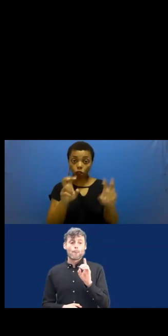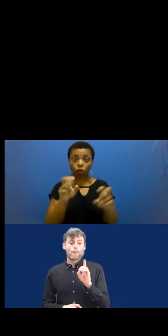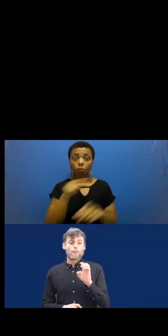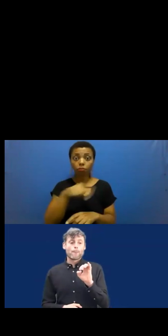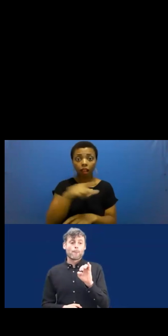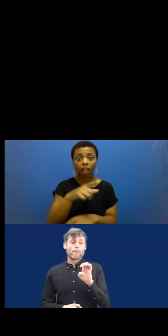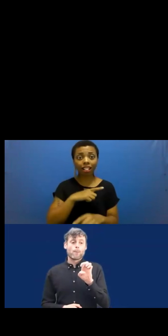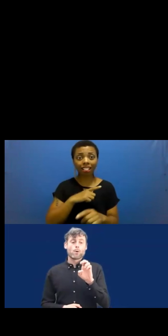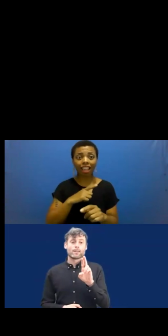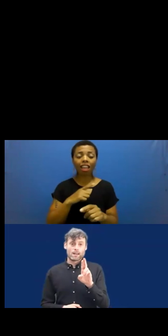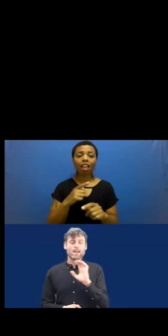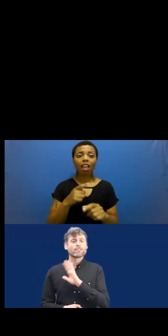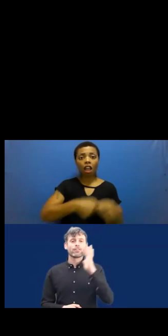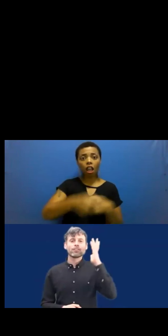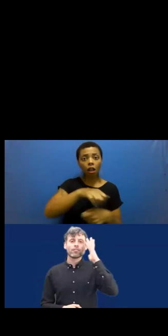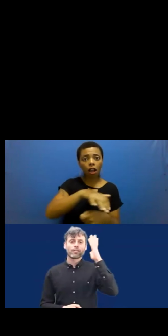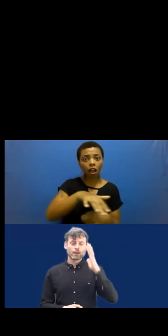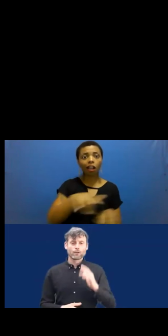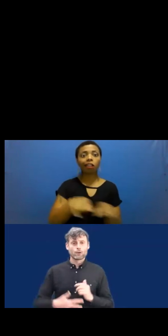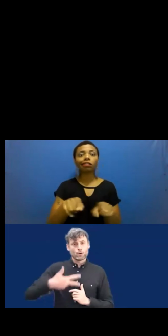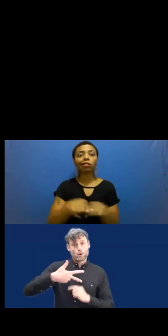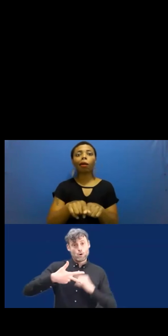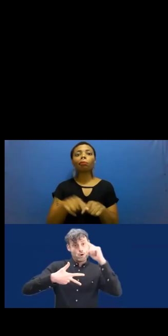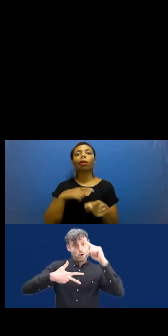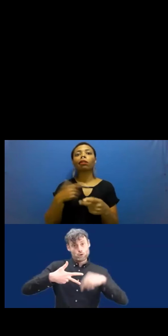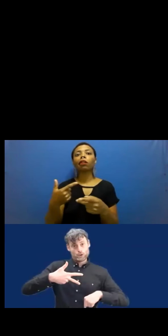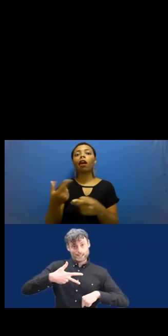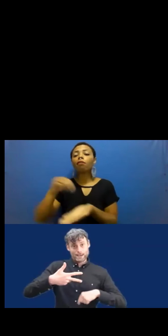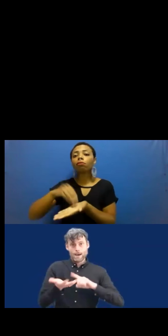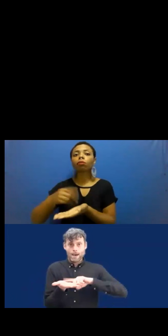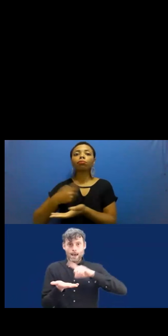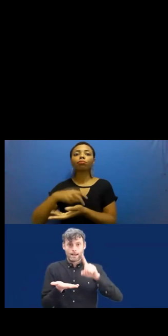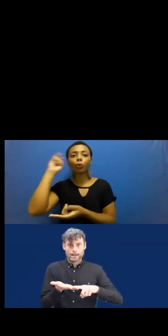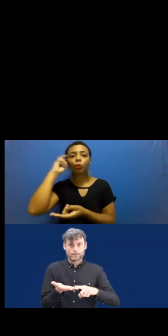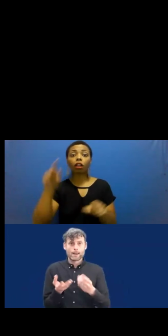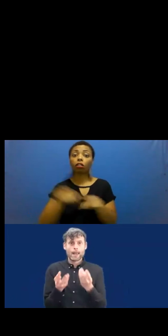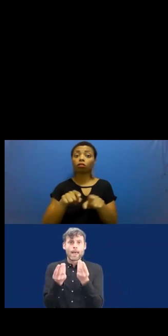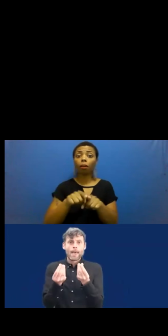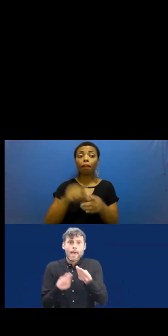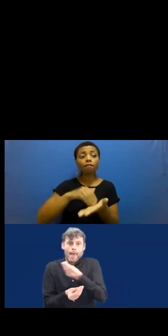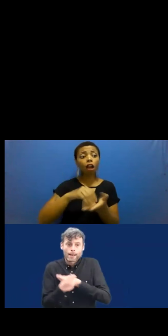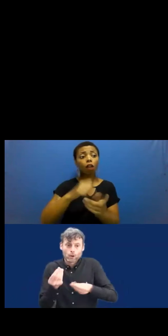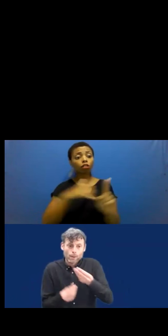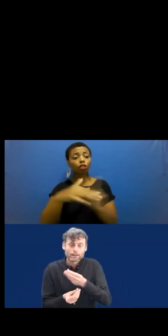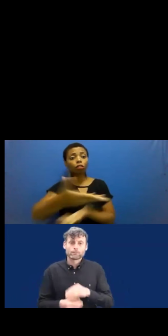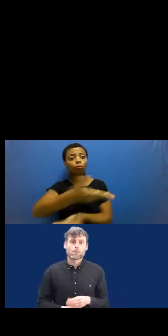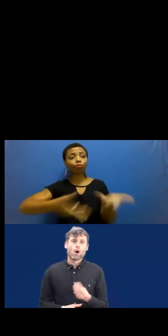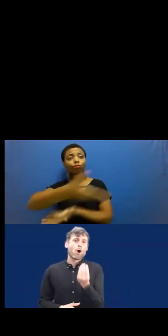resources, cultural resources, and social resources.